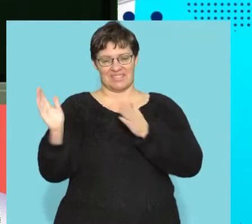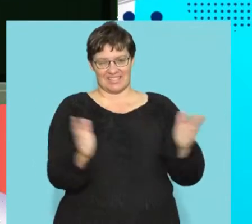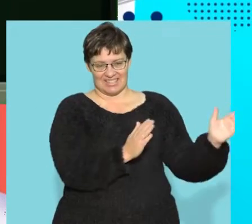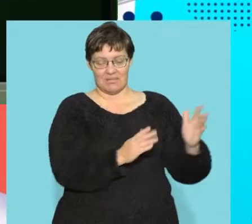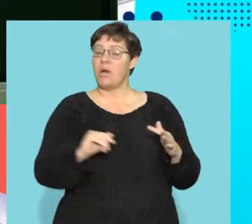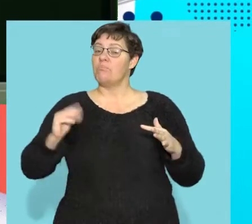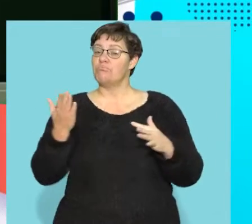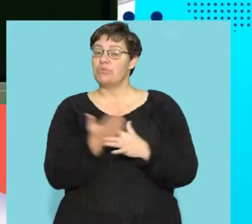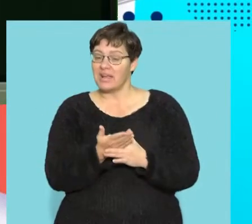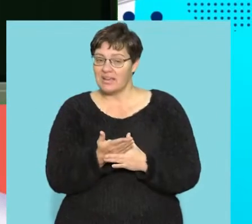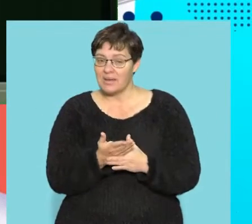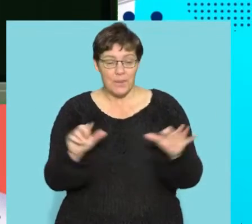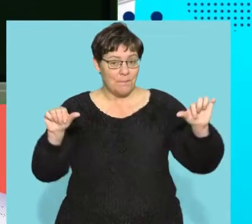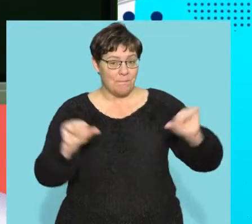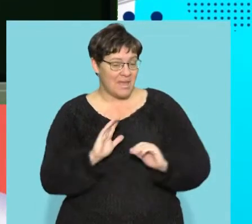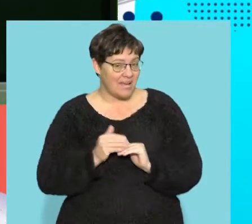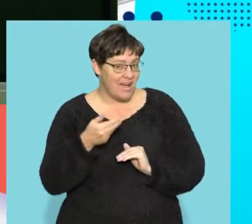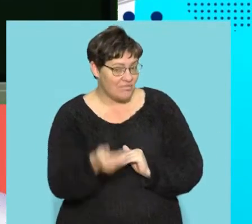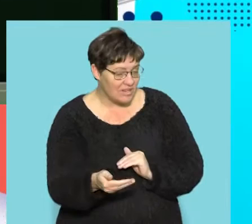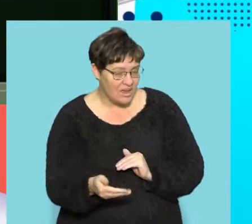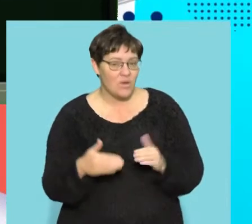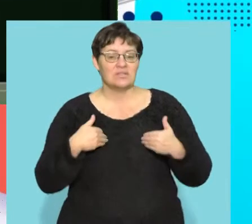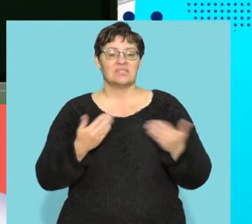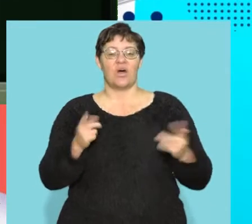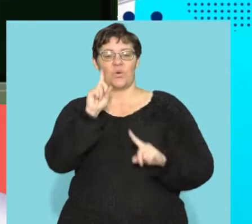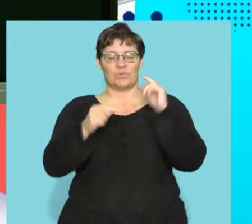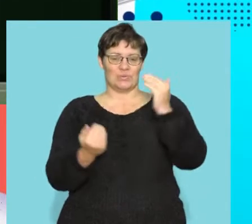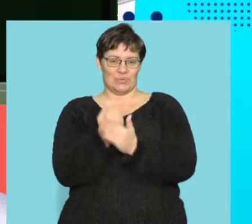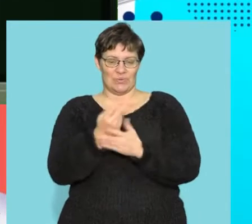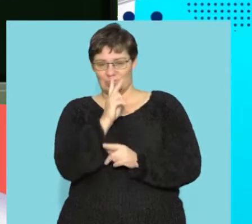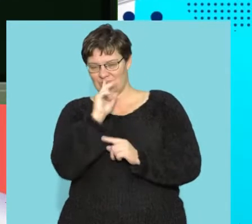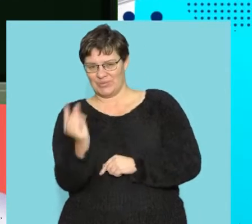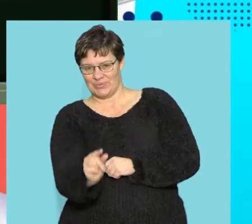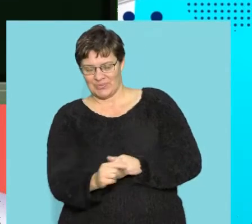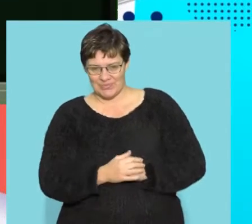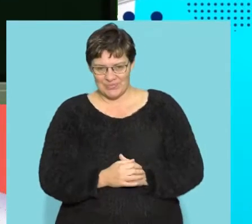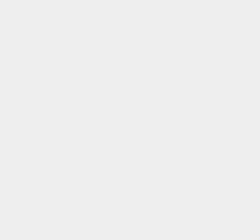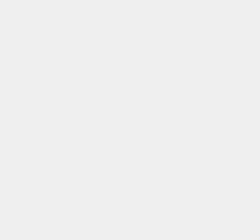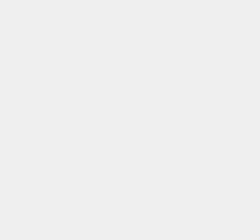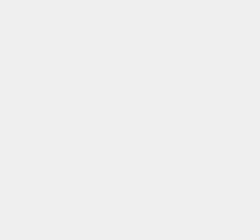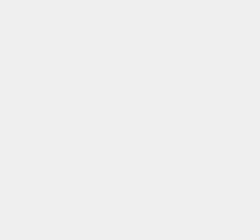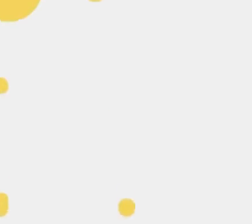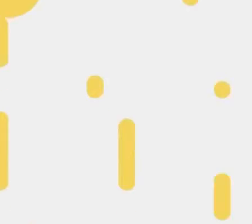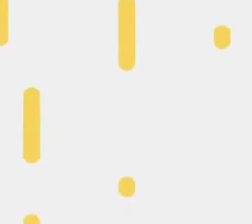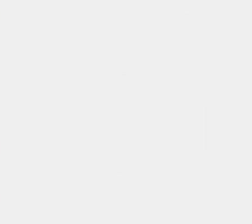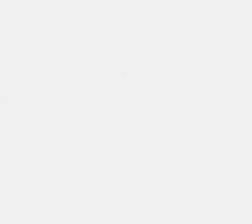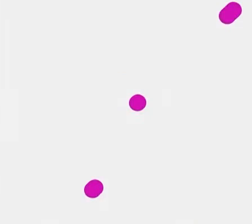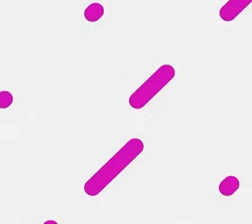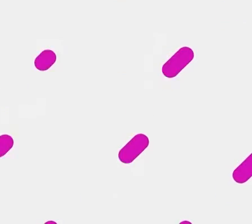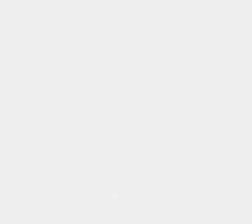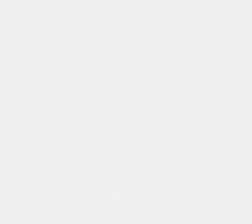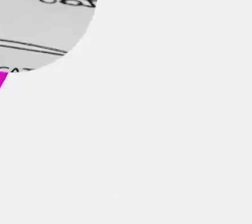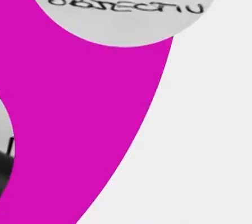a quick break. When we come back, we'll start with a new question. See you just now.